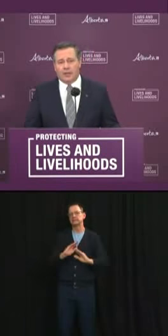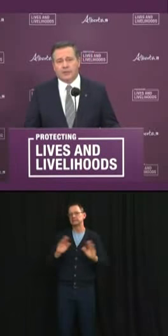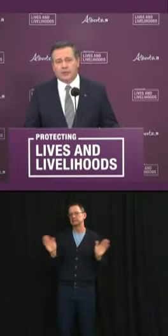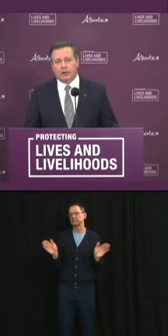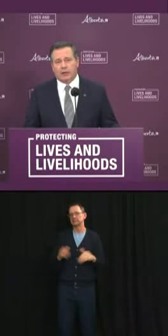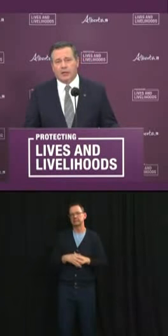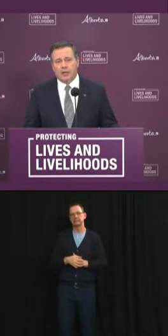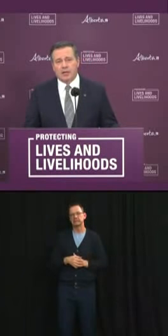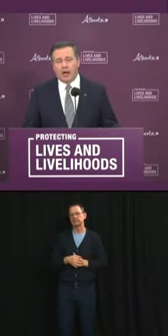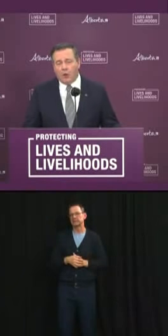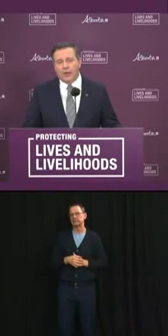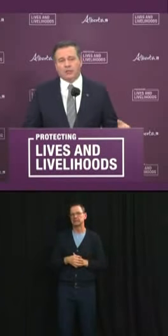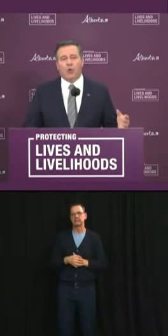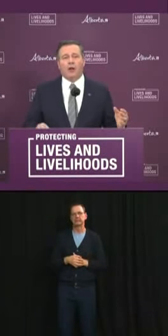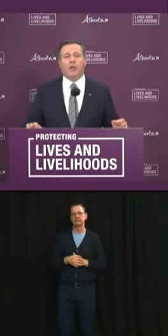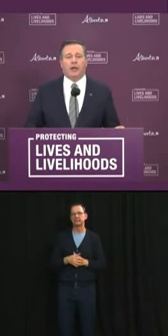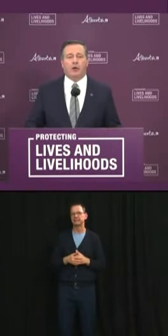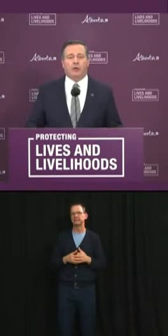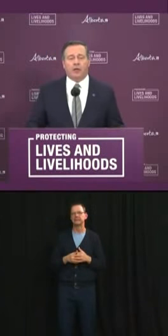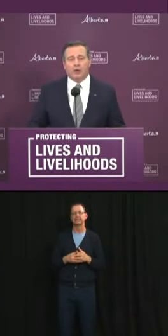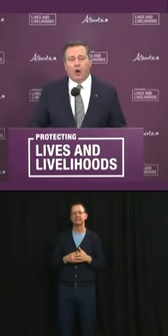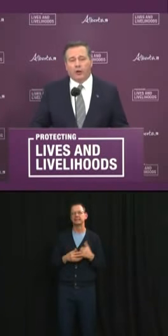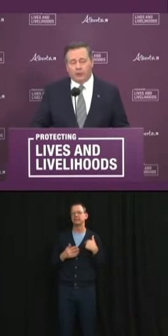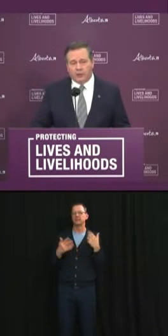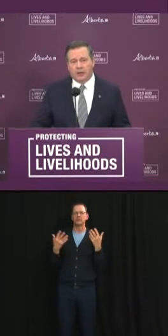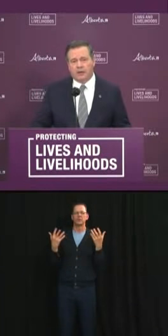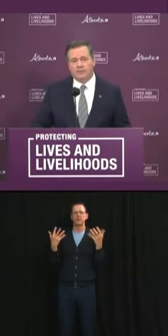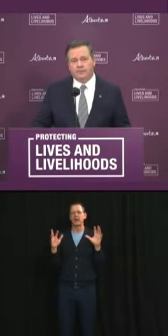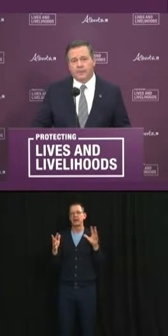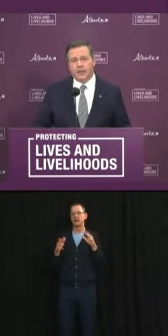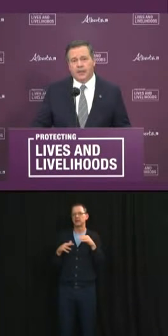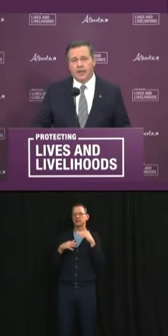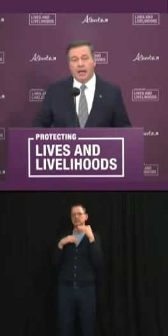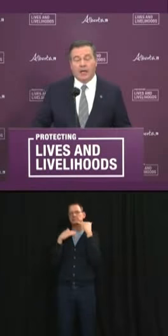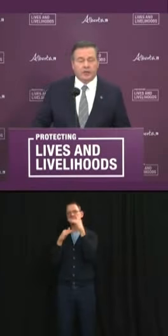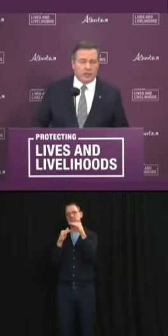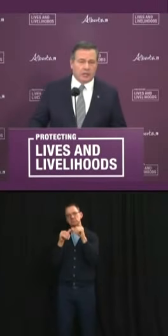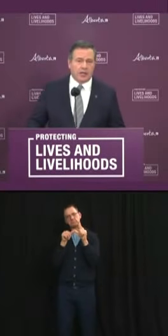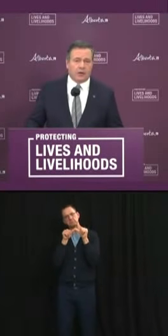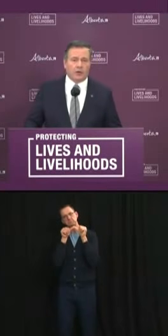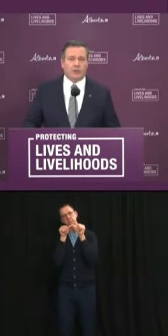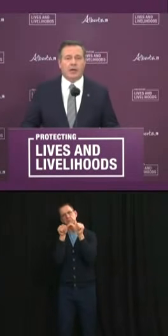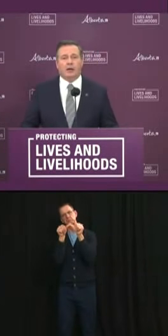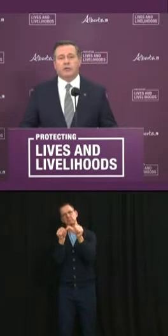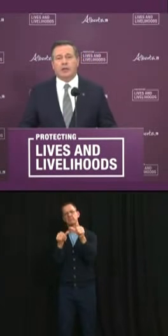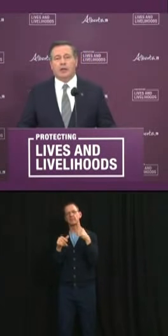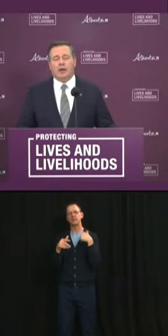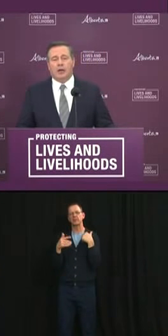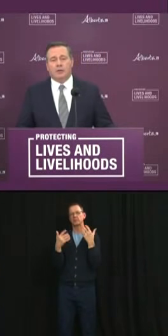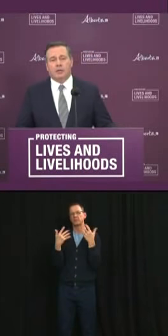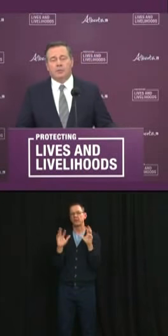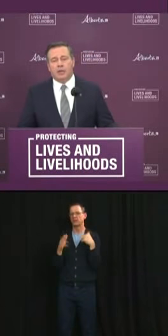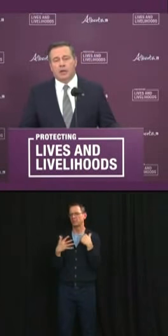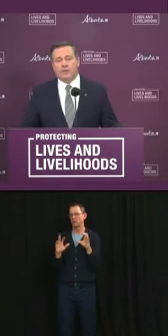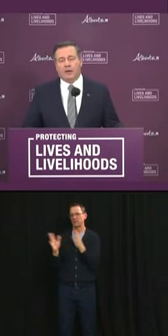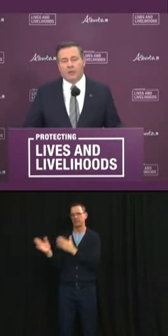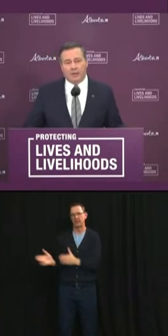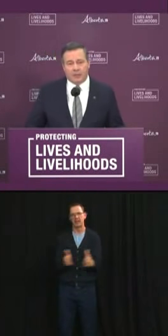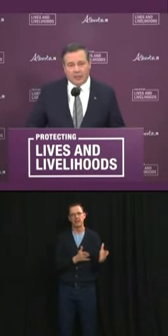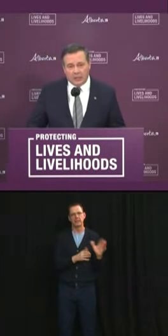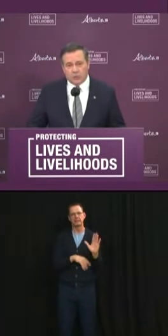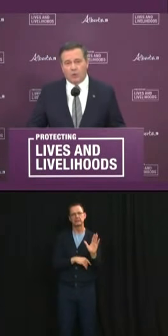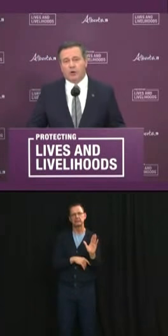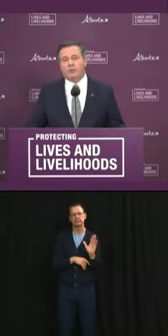absolutely necessary. I hope that's one thing, though, that we can all agree on. And as such, I can also announce that a committee of